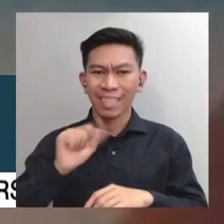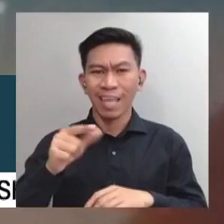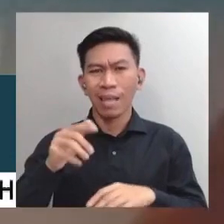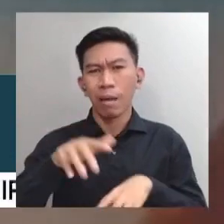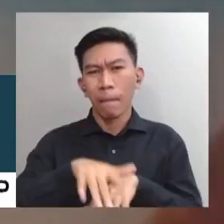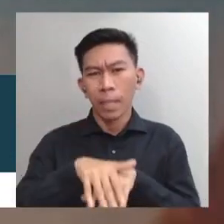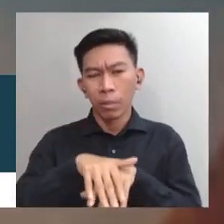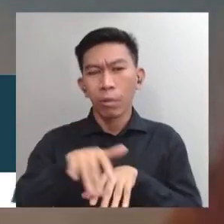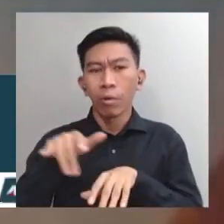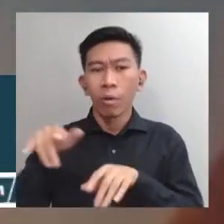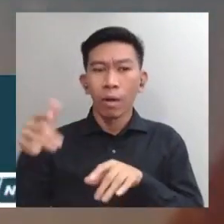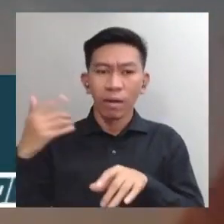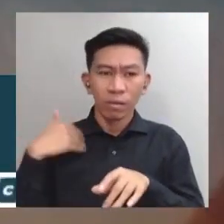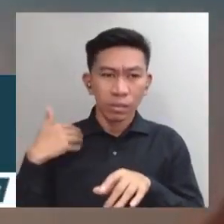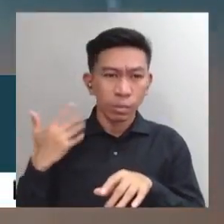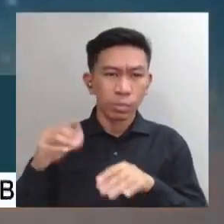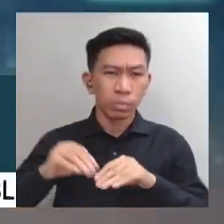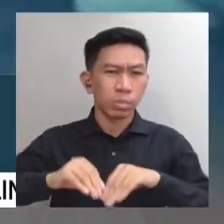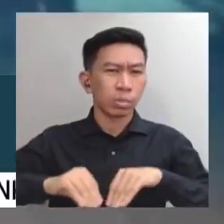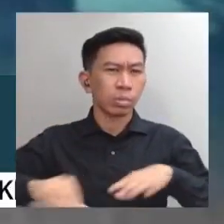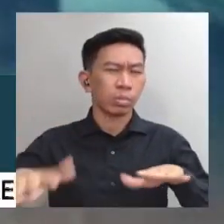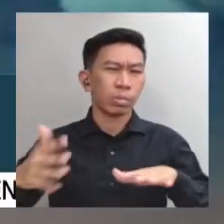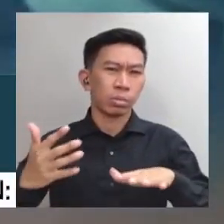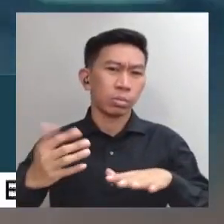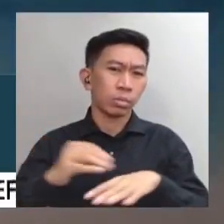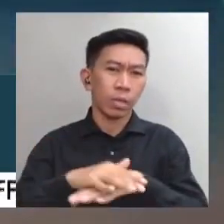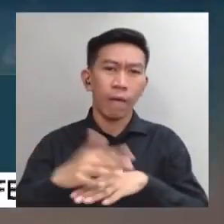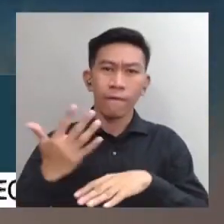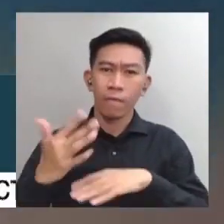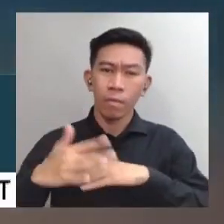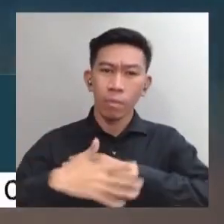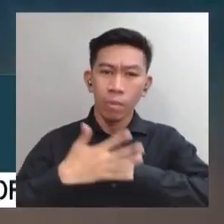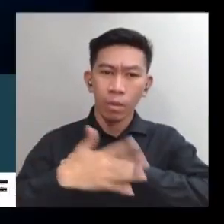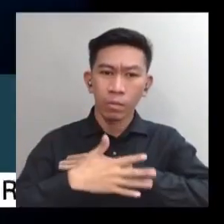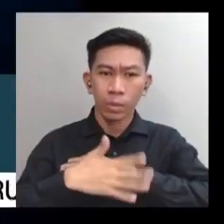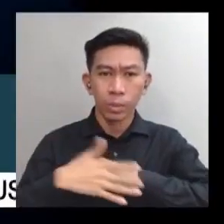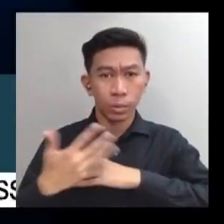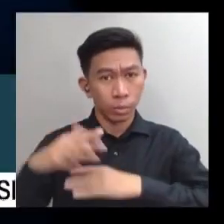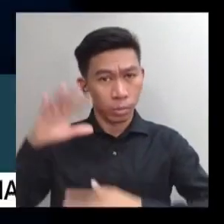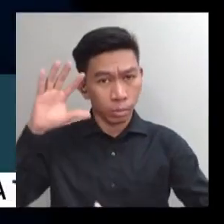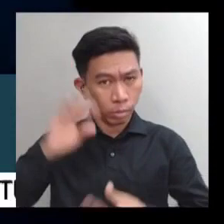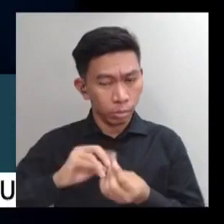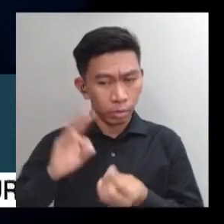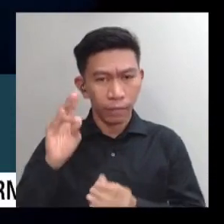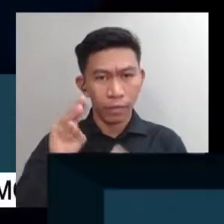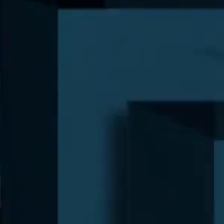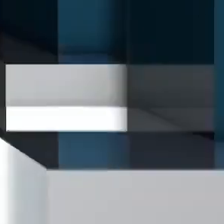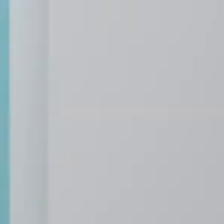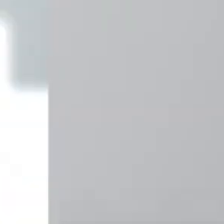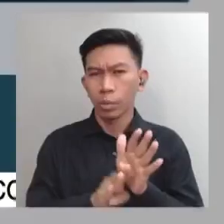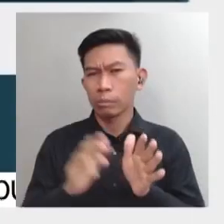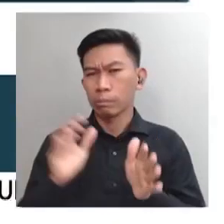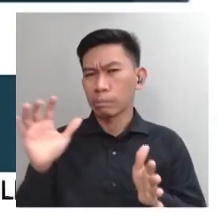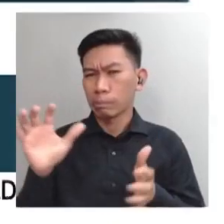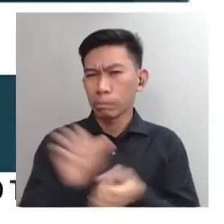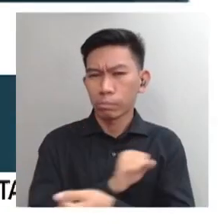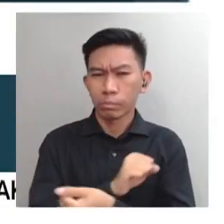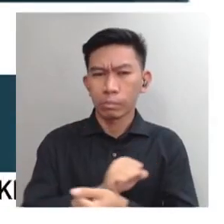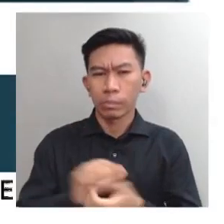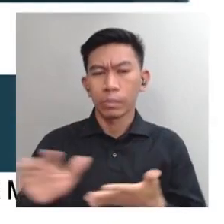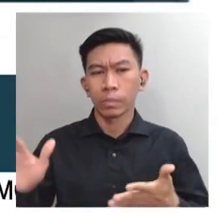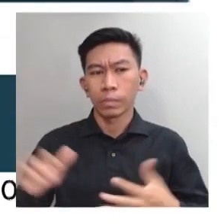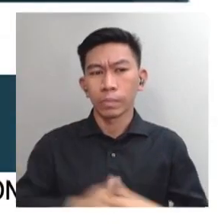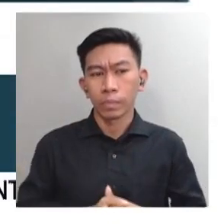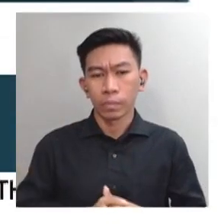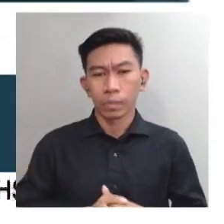fisherfolk, with the damage to the environment estimated at around 7 billion pesos. Our capacity to